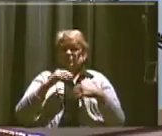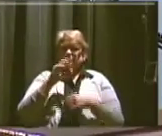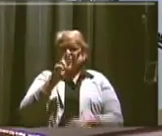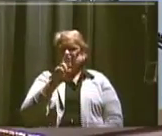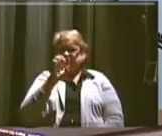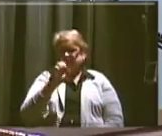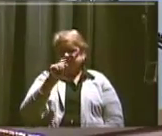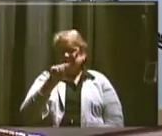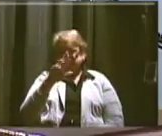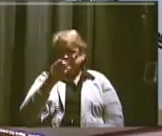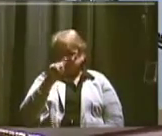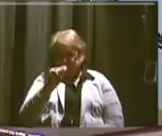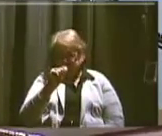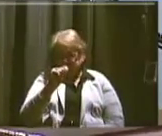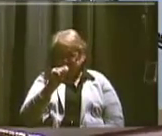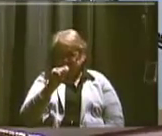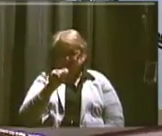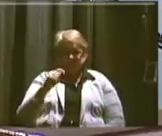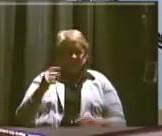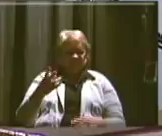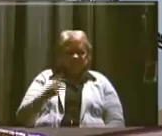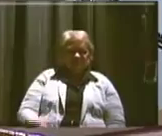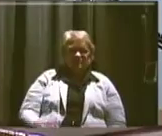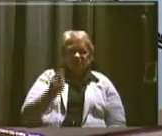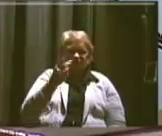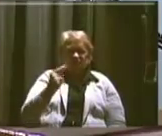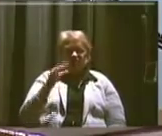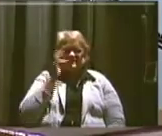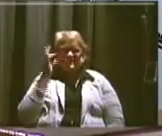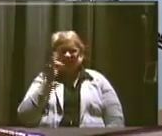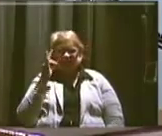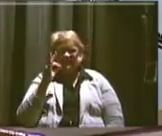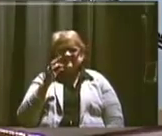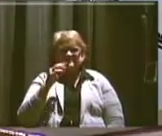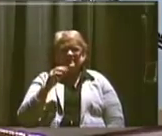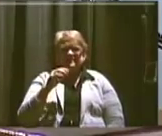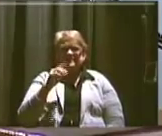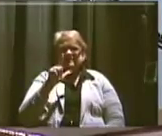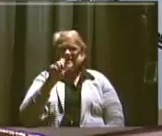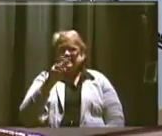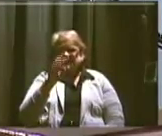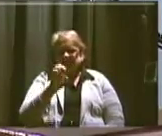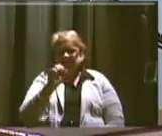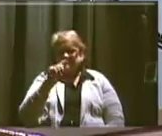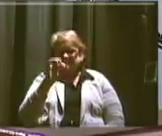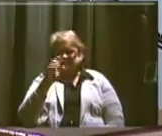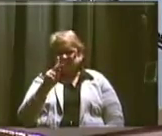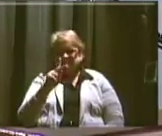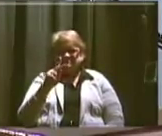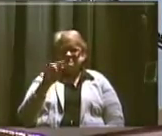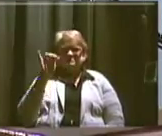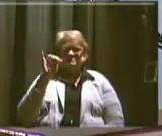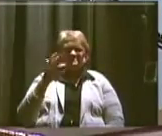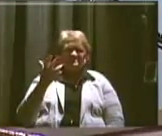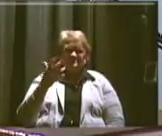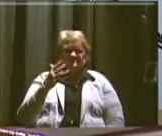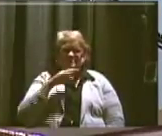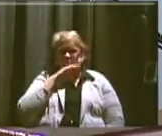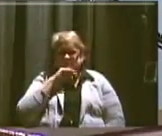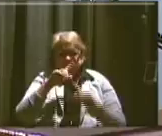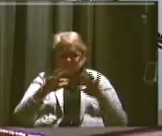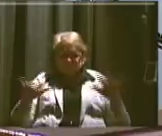through a clinic's doors, such as dogs, cats, livestock, and so on.